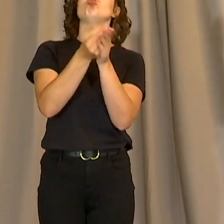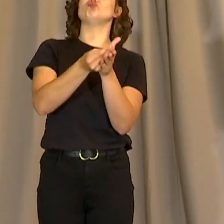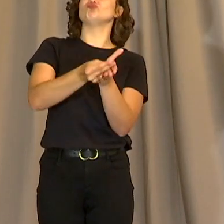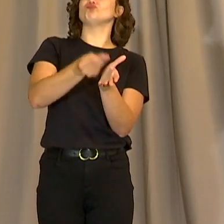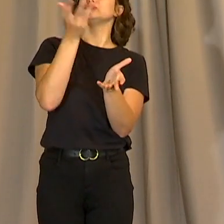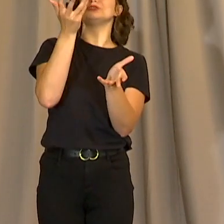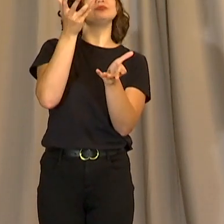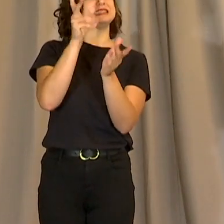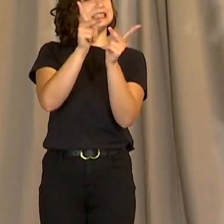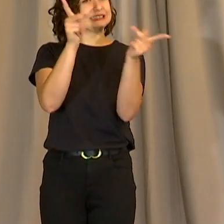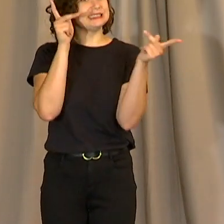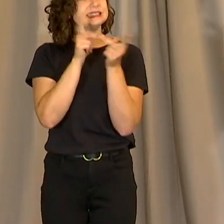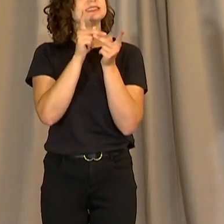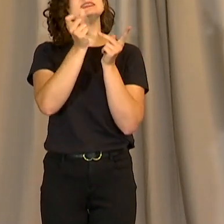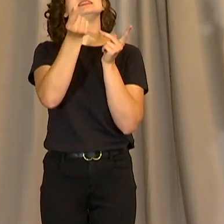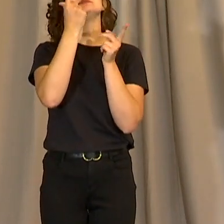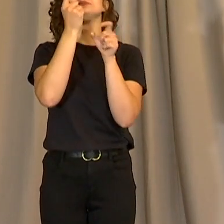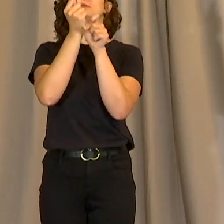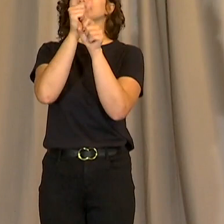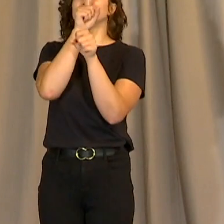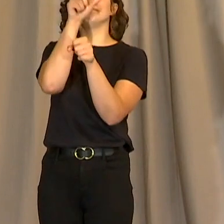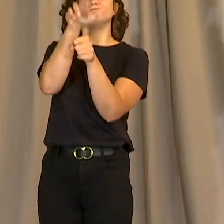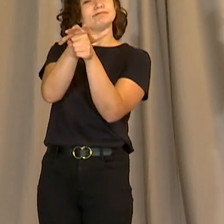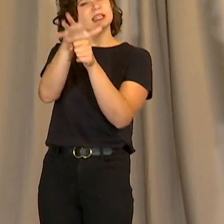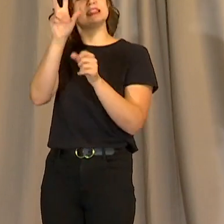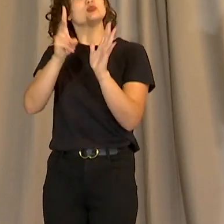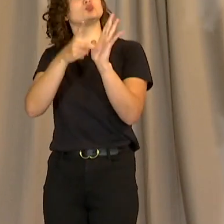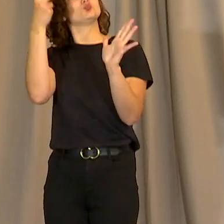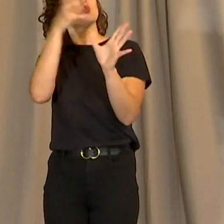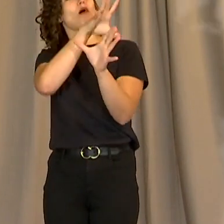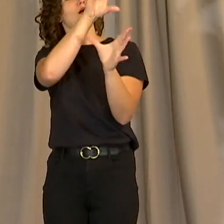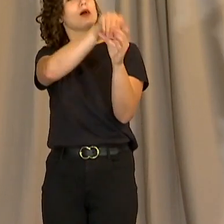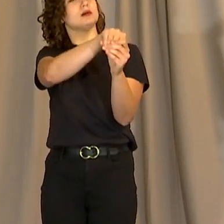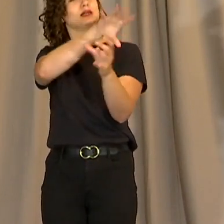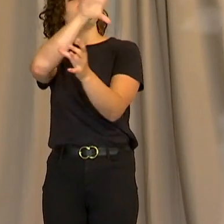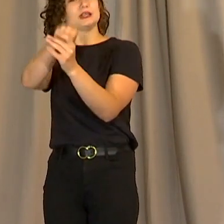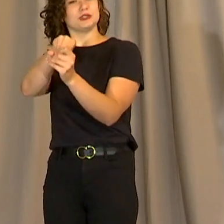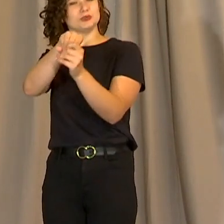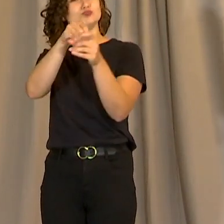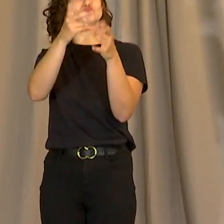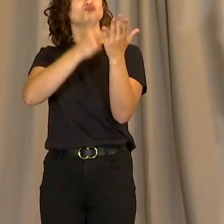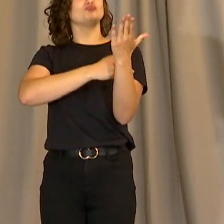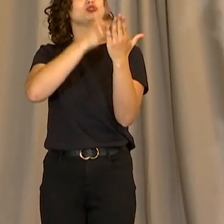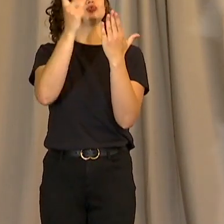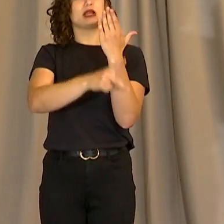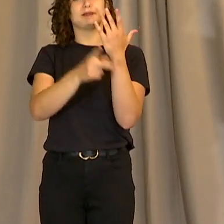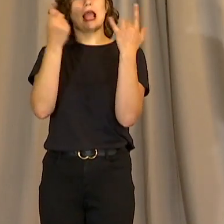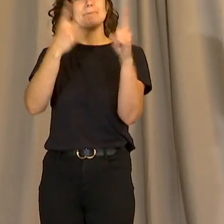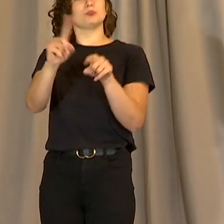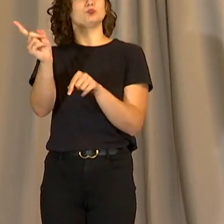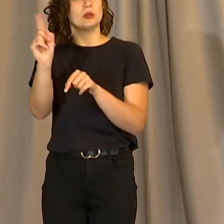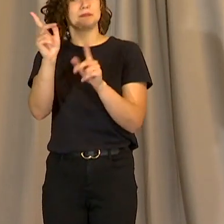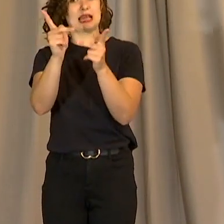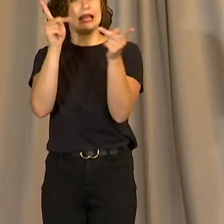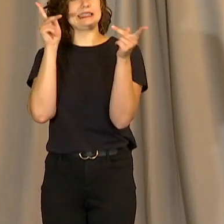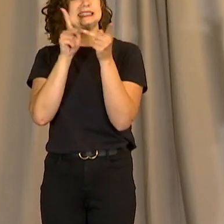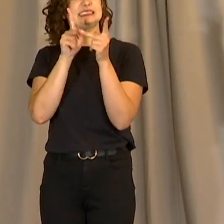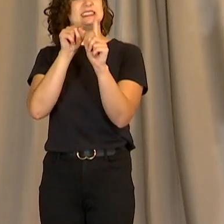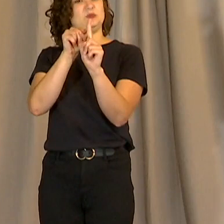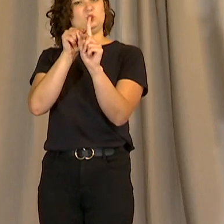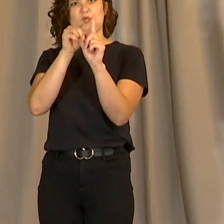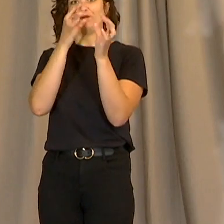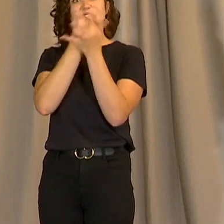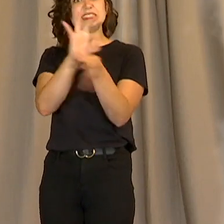dual immersion programs happen in places where there's no cost. And